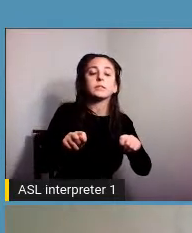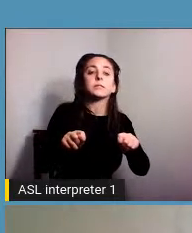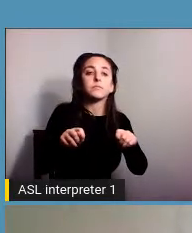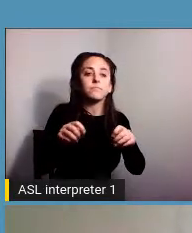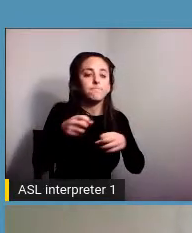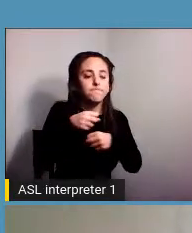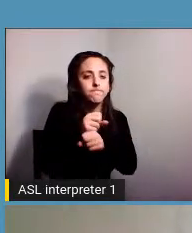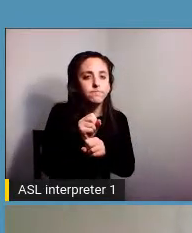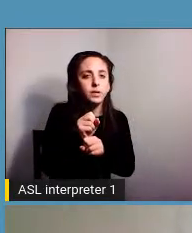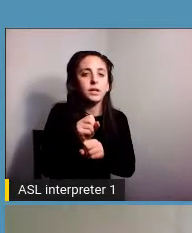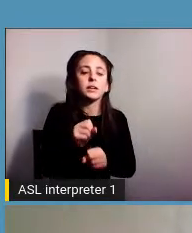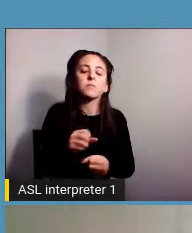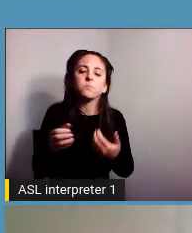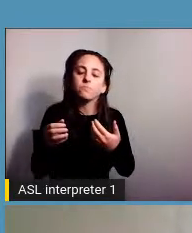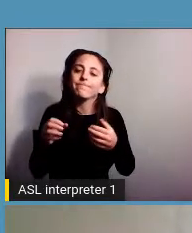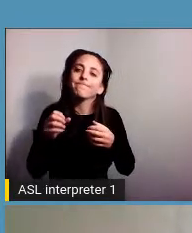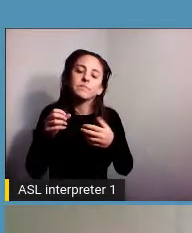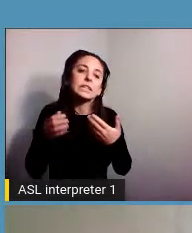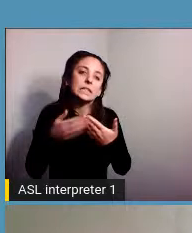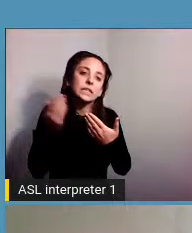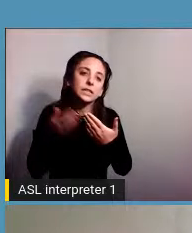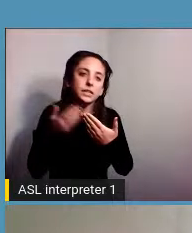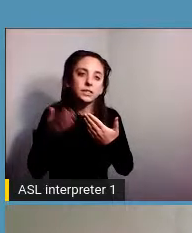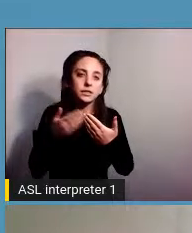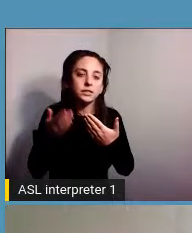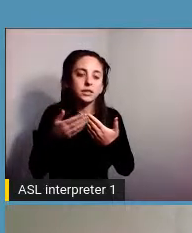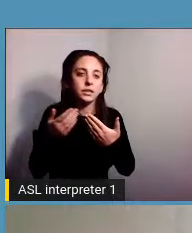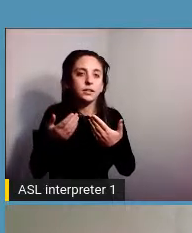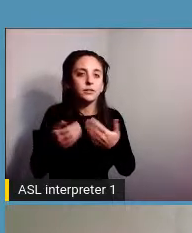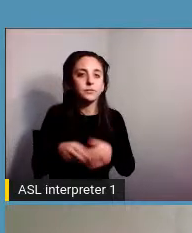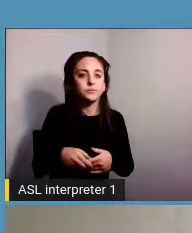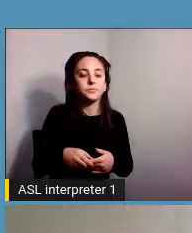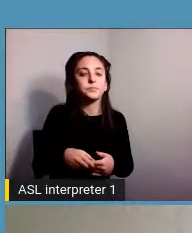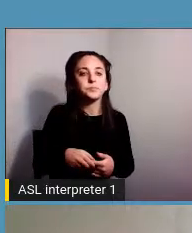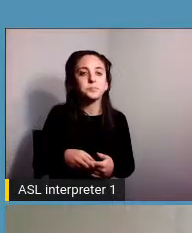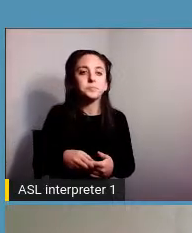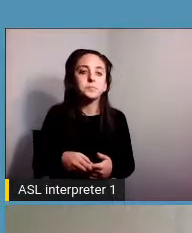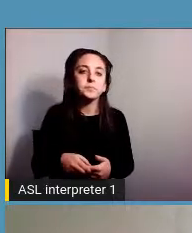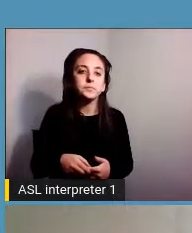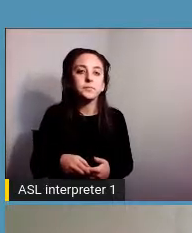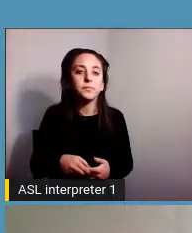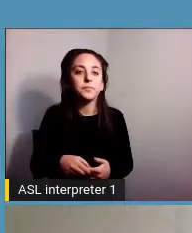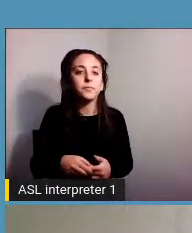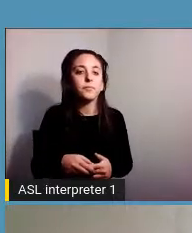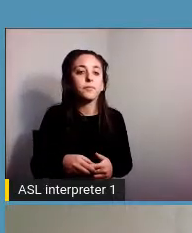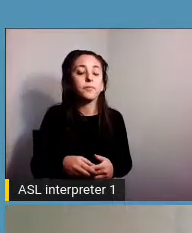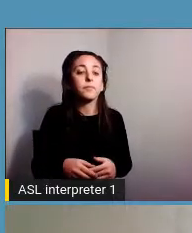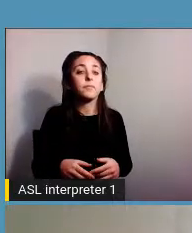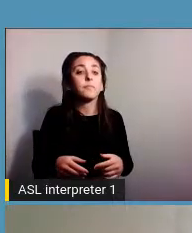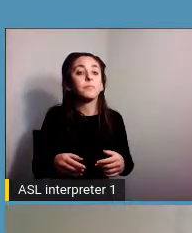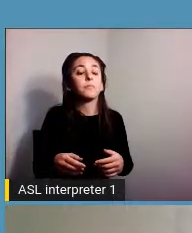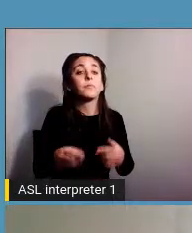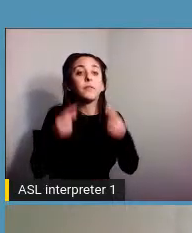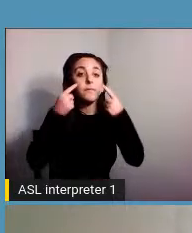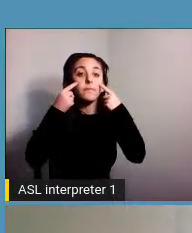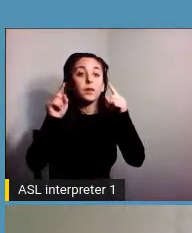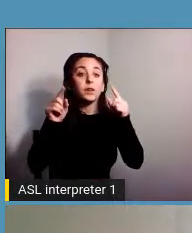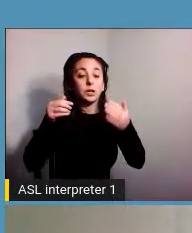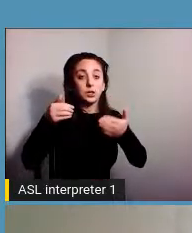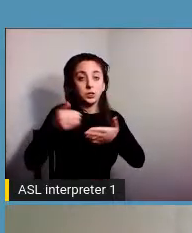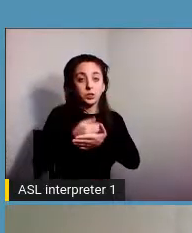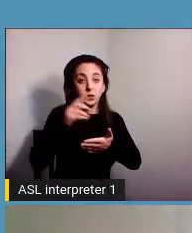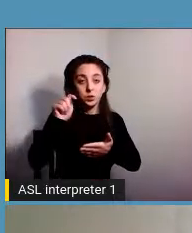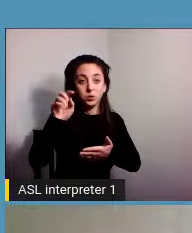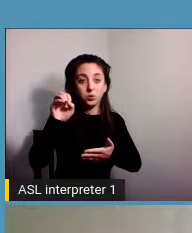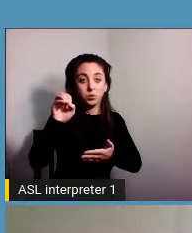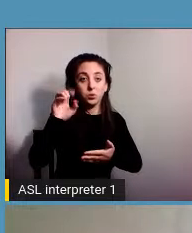that, that makes it really, really easy when we're actually doing the imaging. And finally, in the new tool, in the 1.0 version,